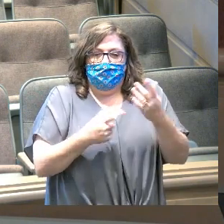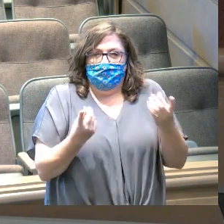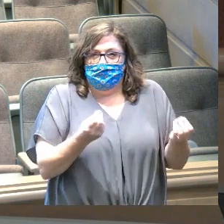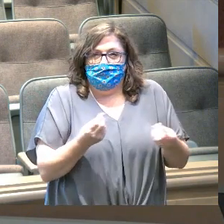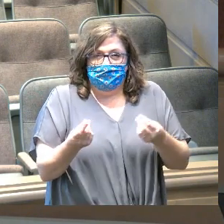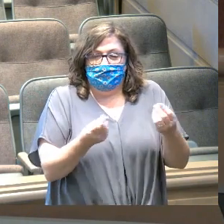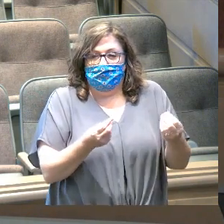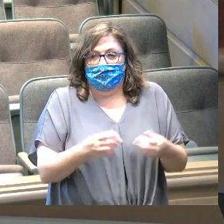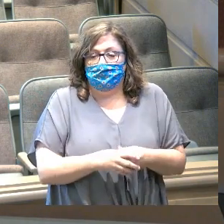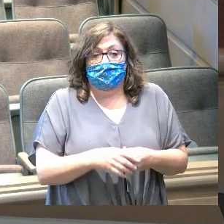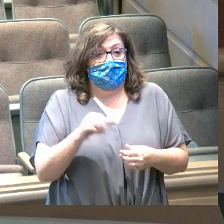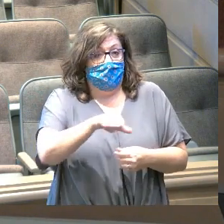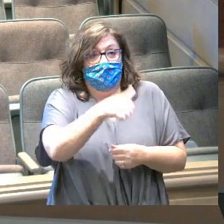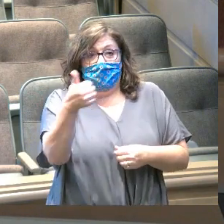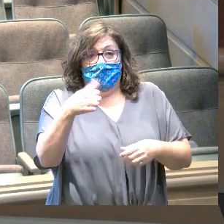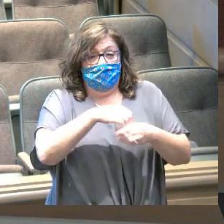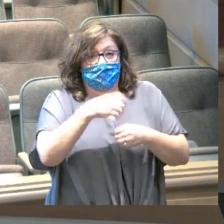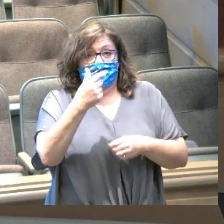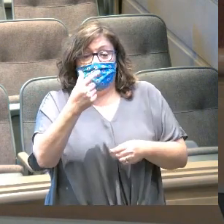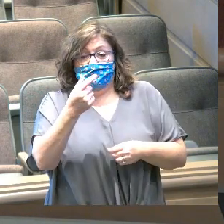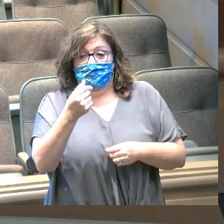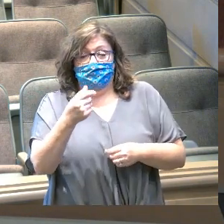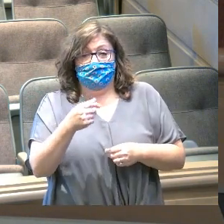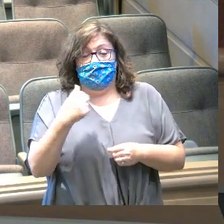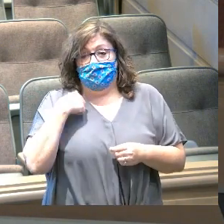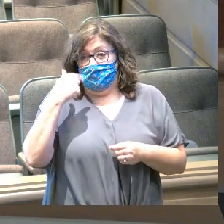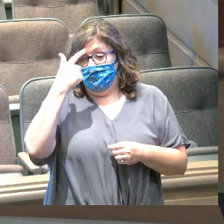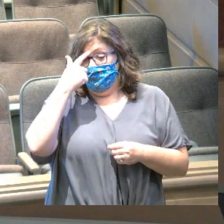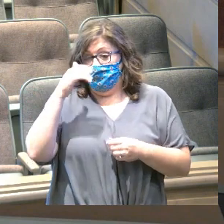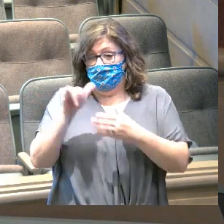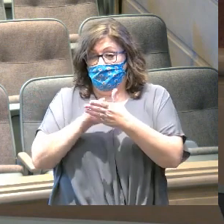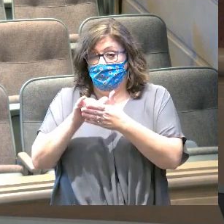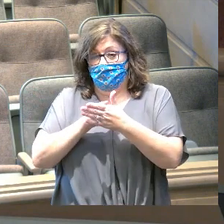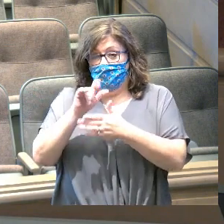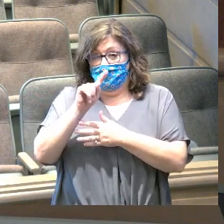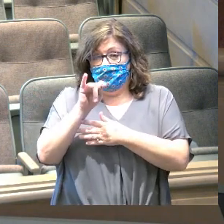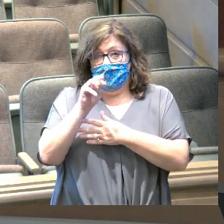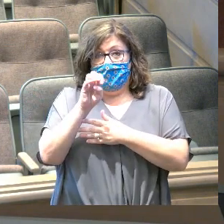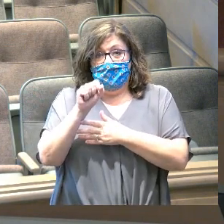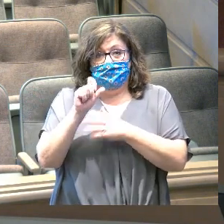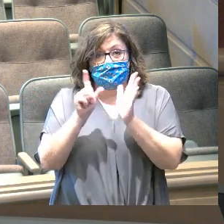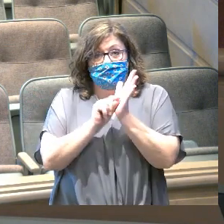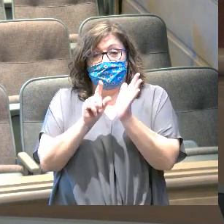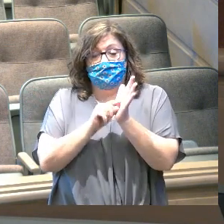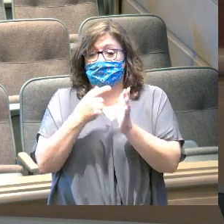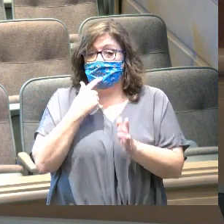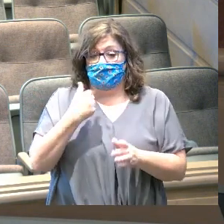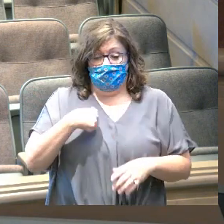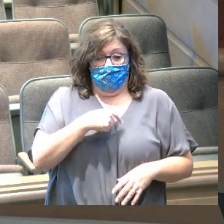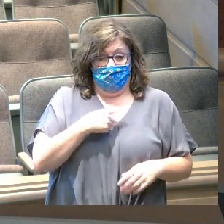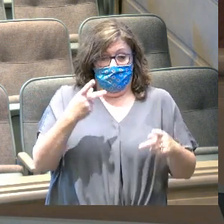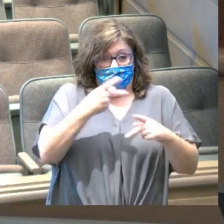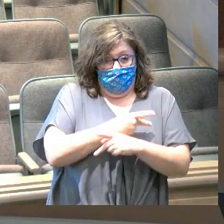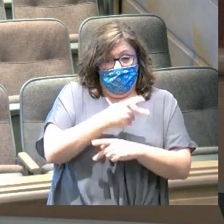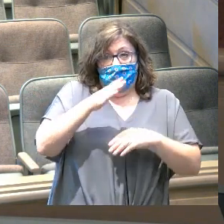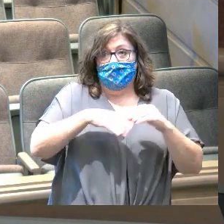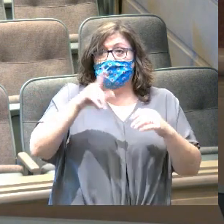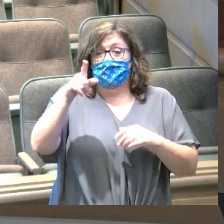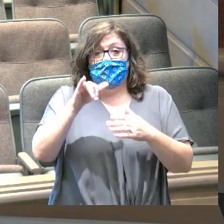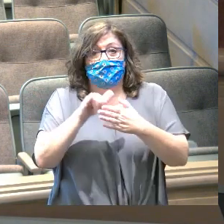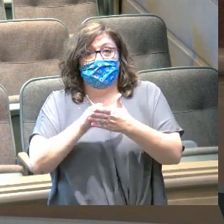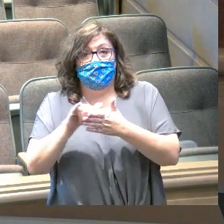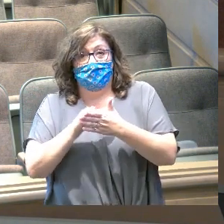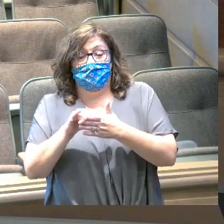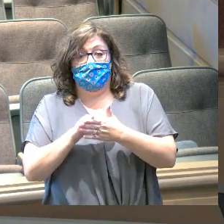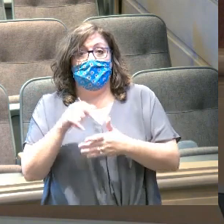say, at least according to the New York Times, at one time, we were in a worse position than New York. So they're literally